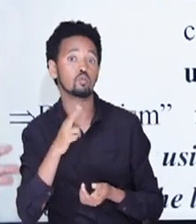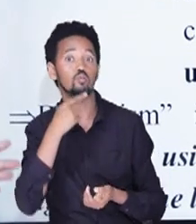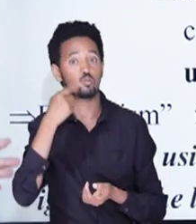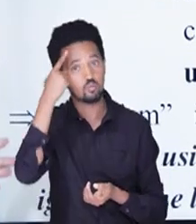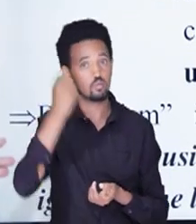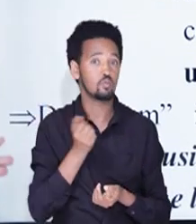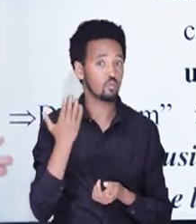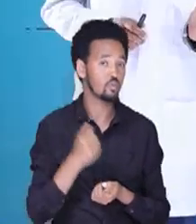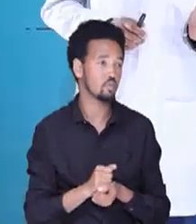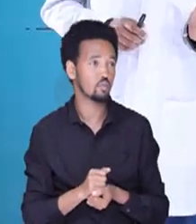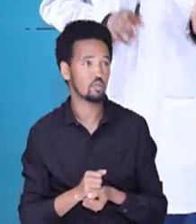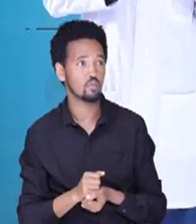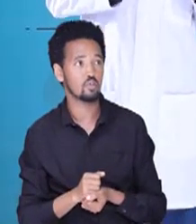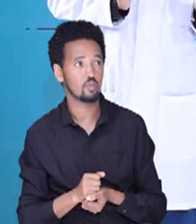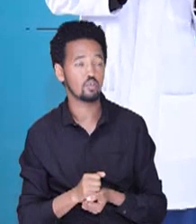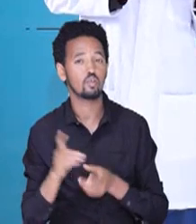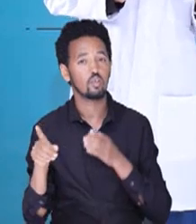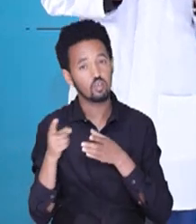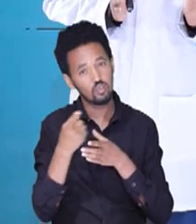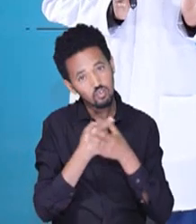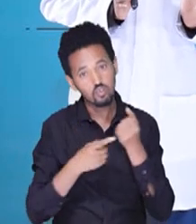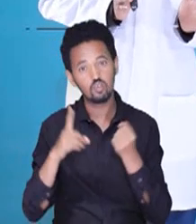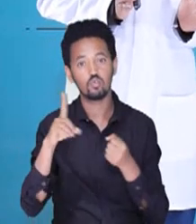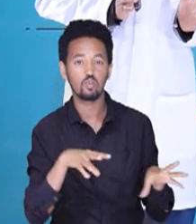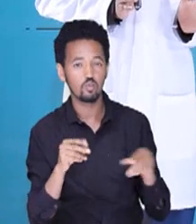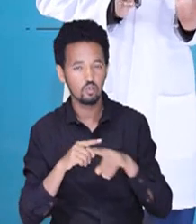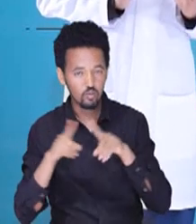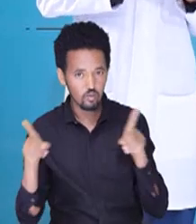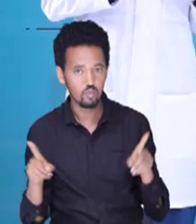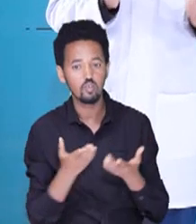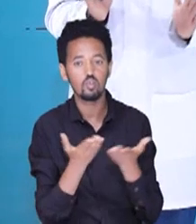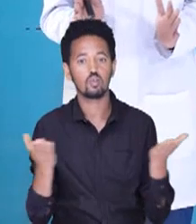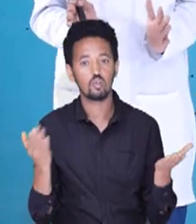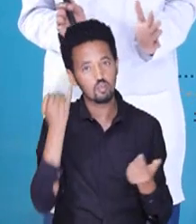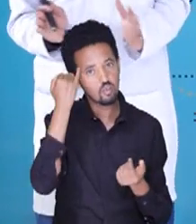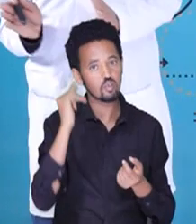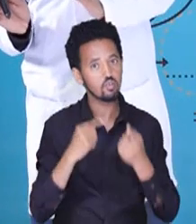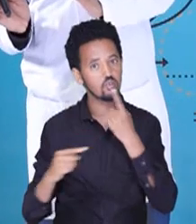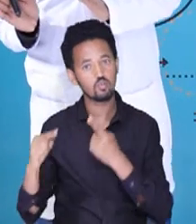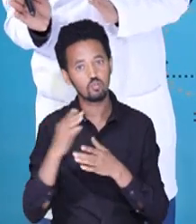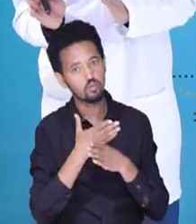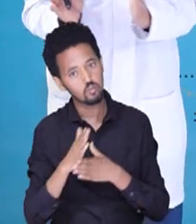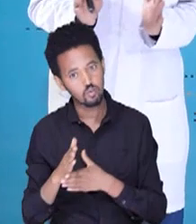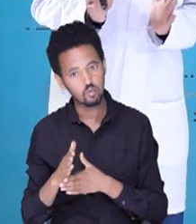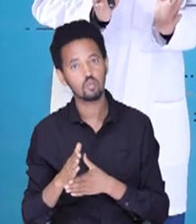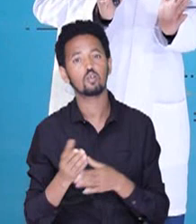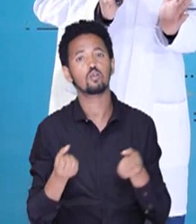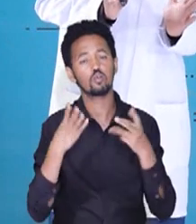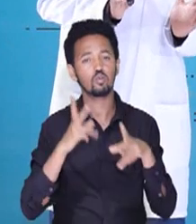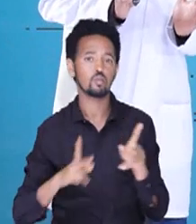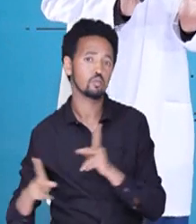of reason. It is difficult to word student, but there was ideal difference between the common